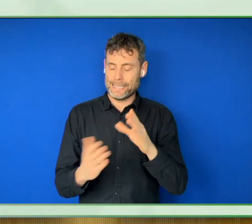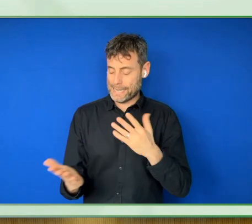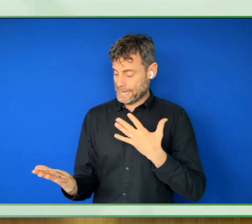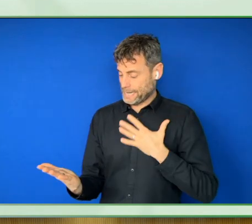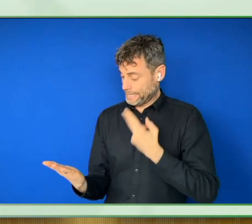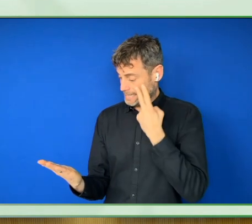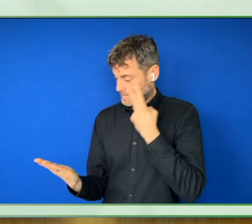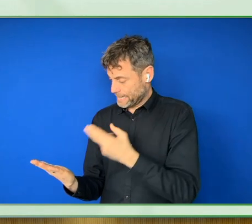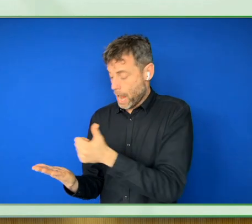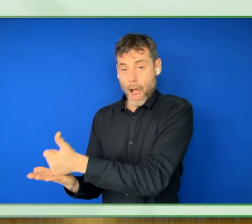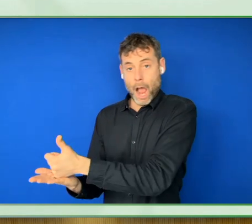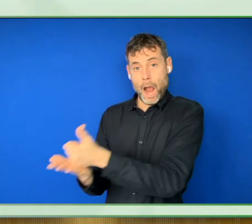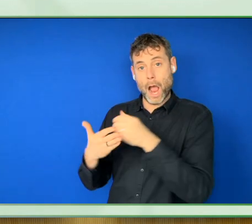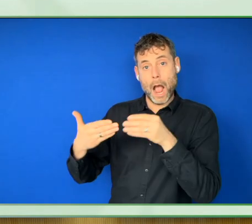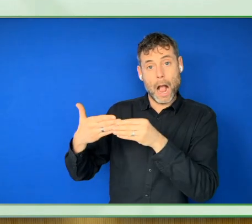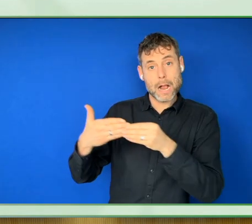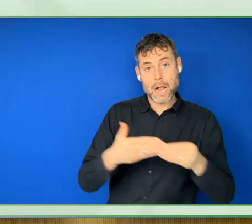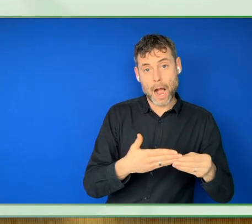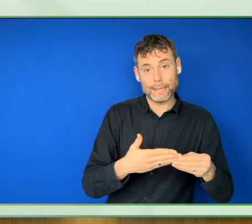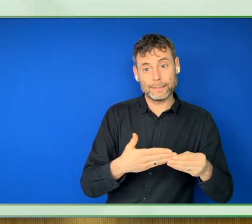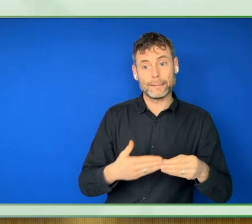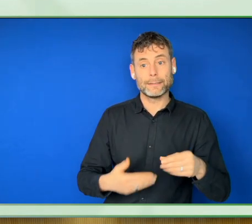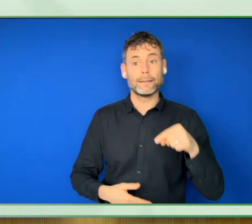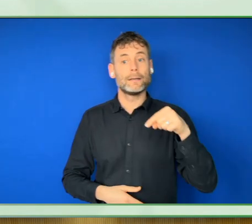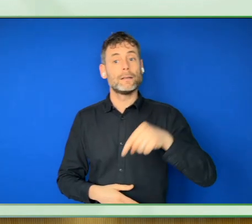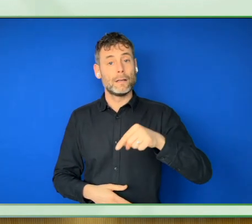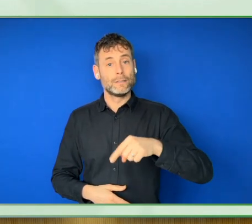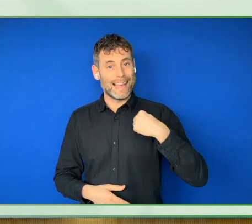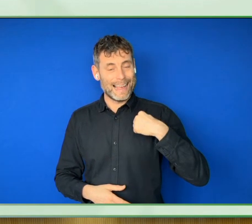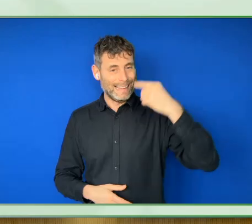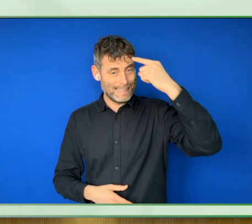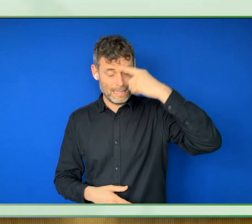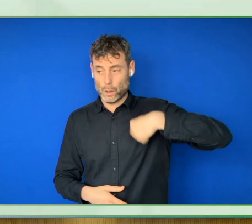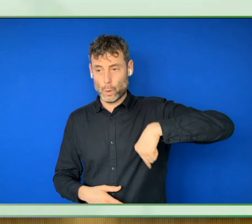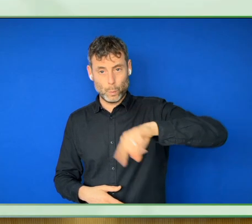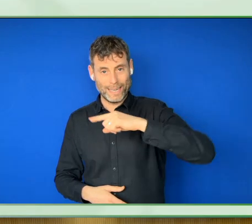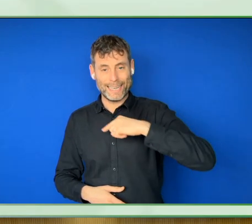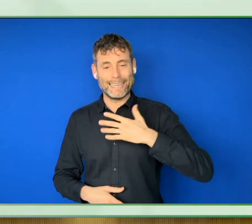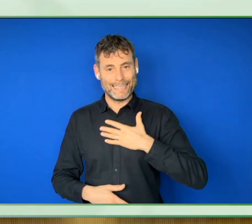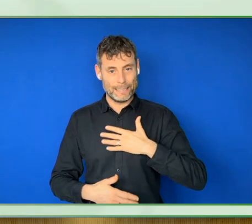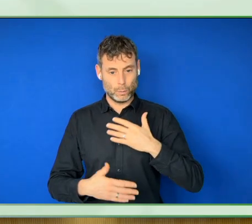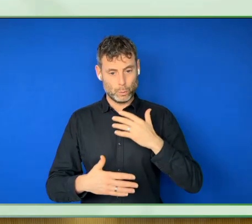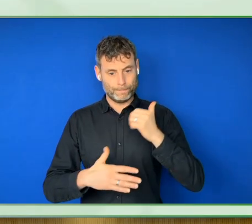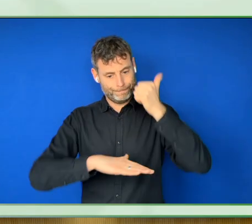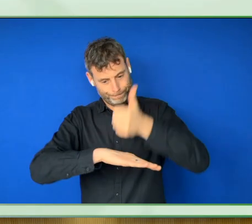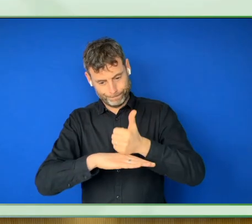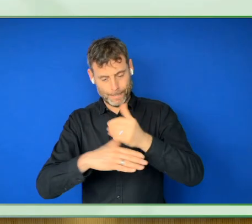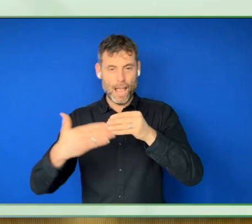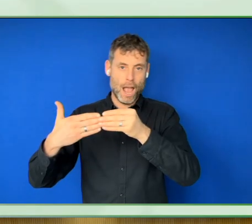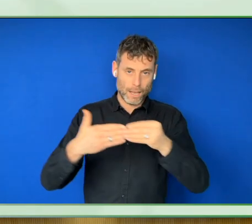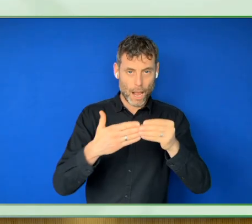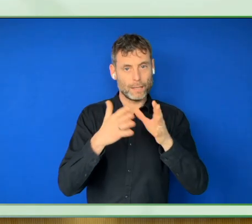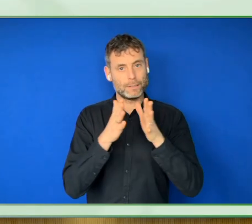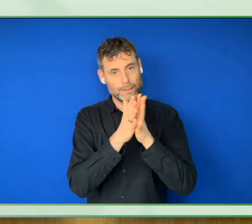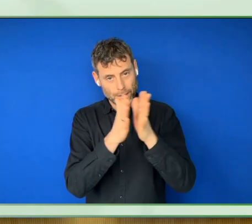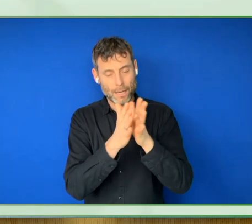years. So there are opportunities there. We need to just try and find them. I say just, but we need to find them and work for them. It's